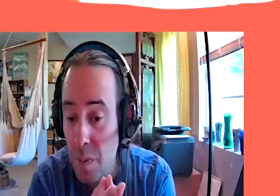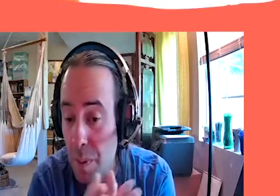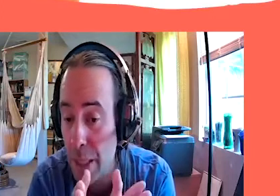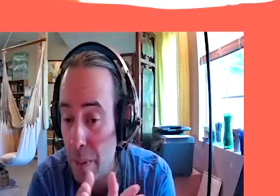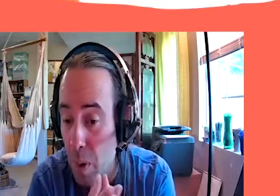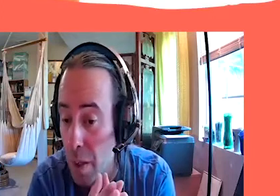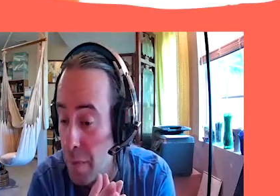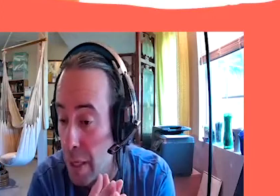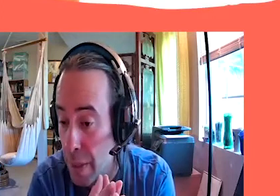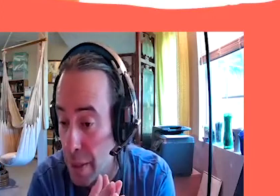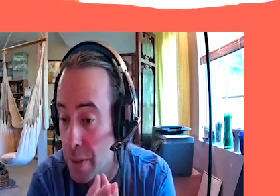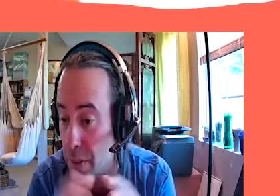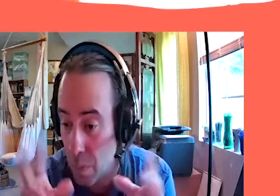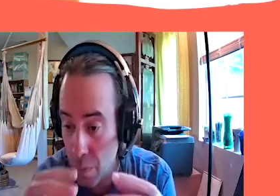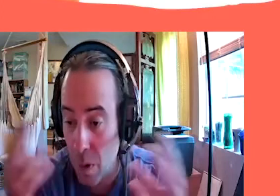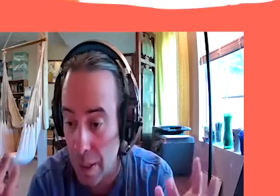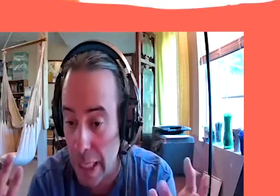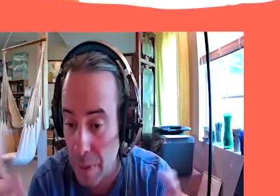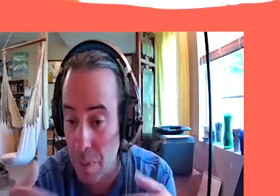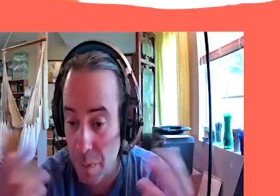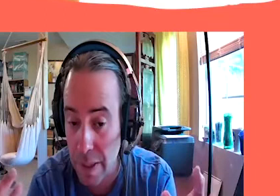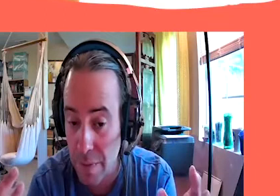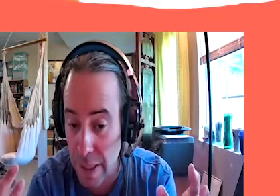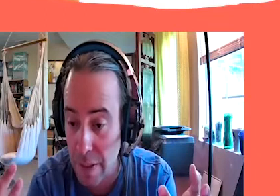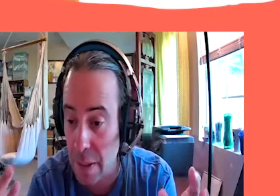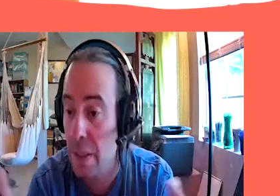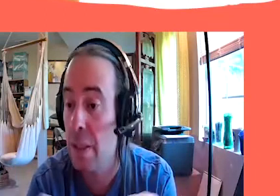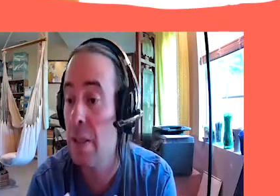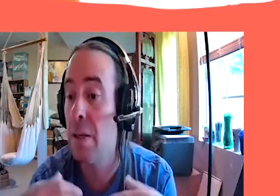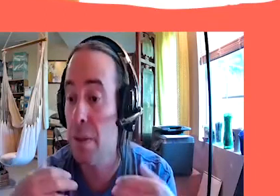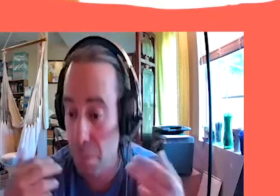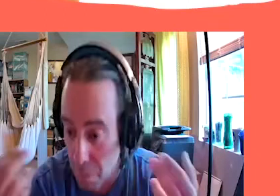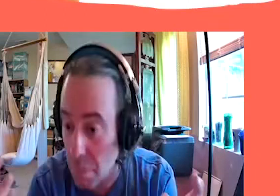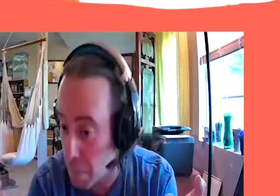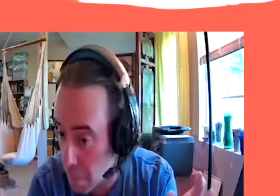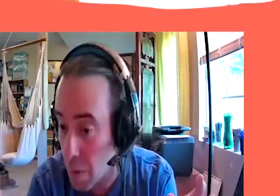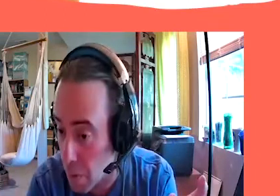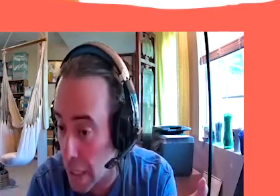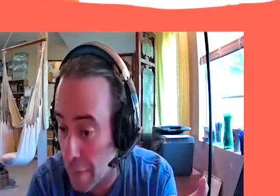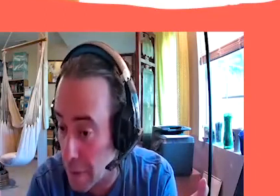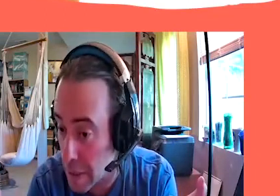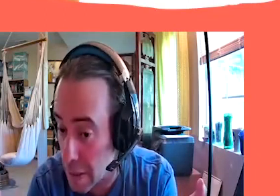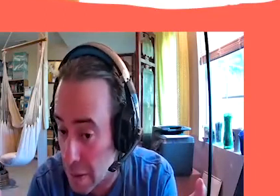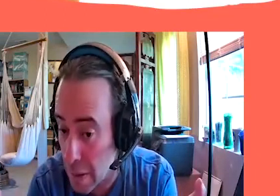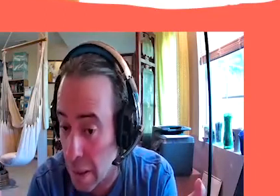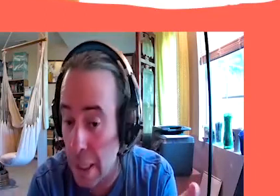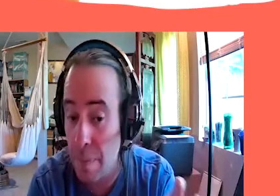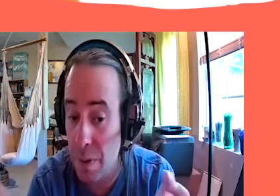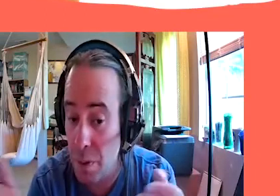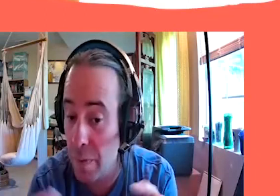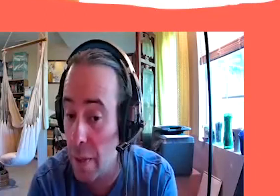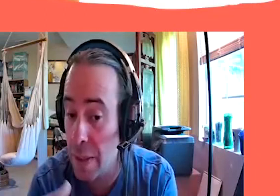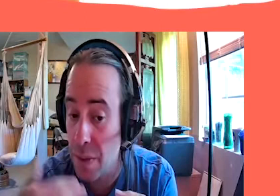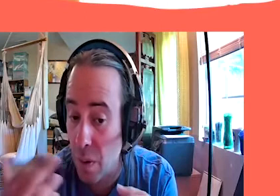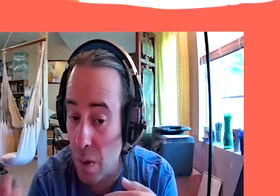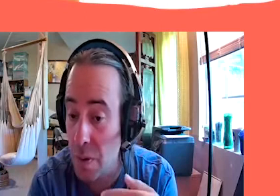in-class visits will be made part of the evaluation. So when we're on campus, when we're face-to-face, you're going to have a visit.